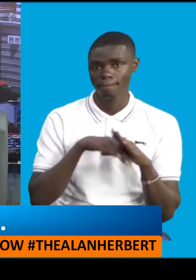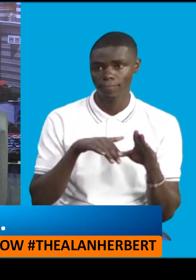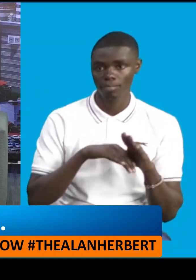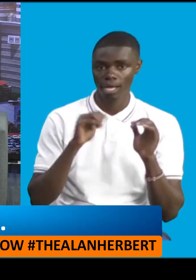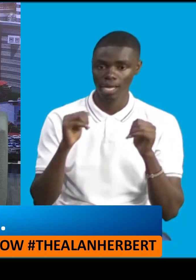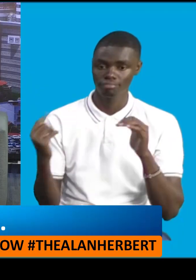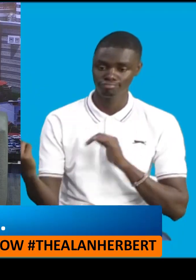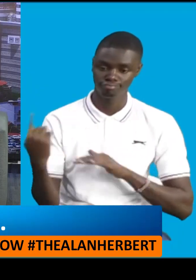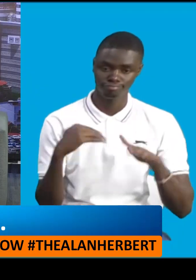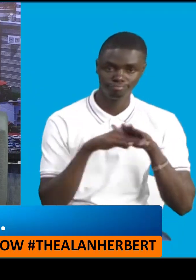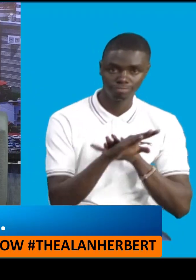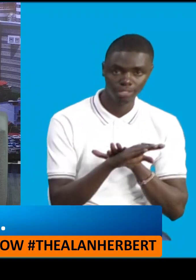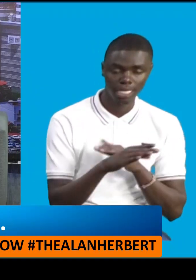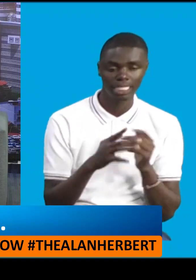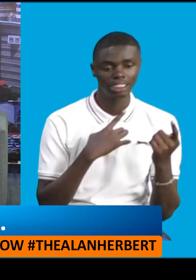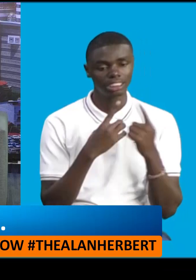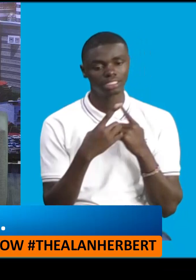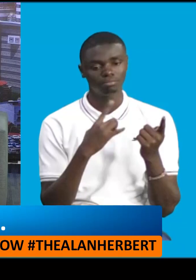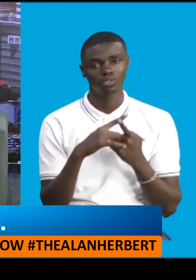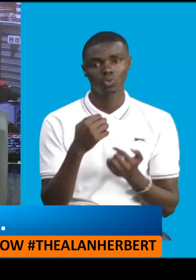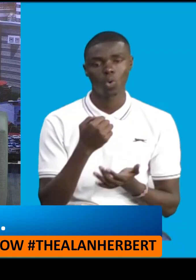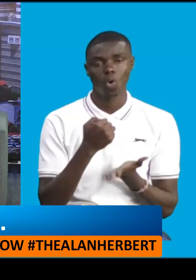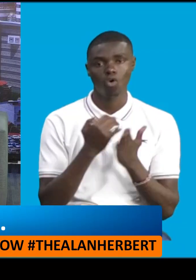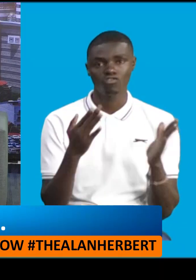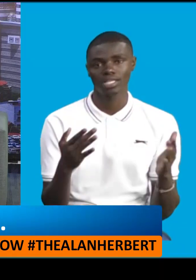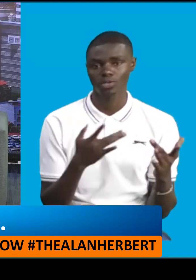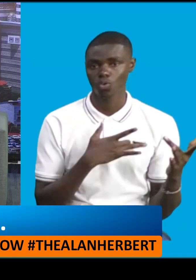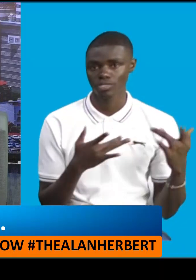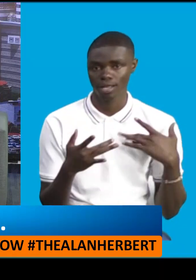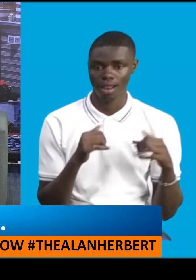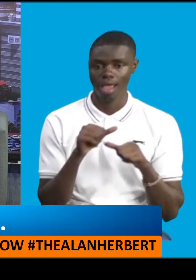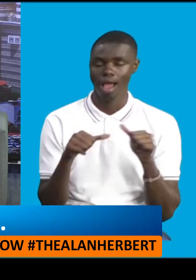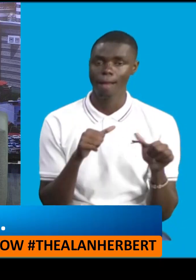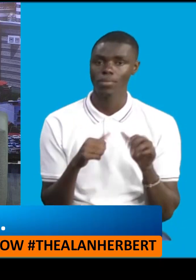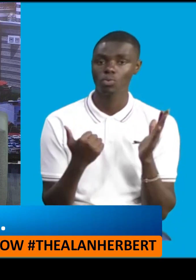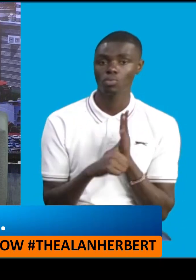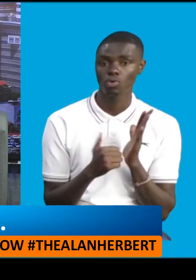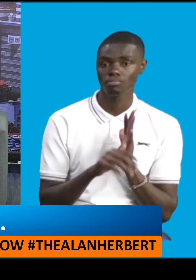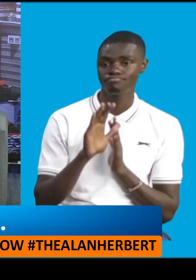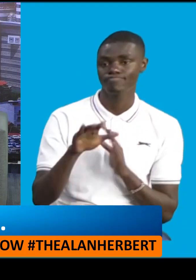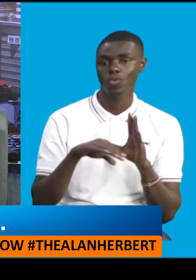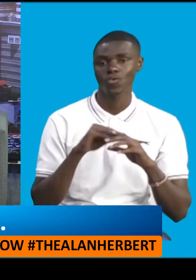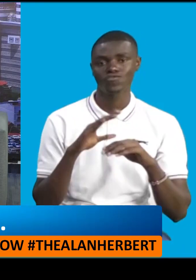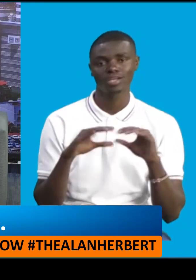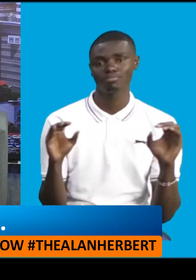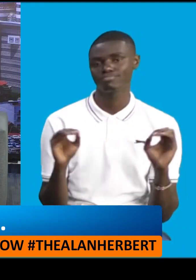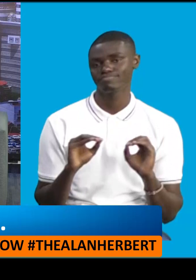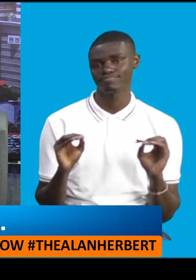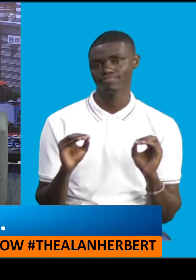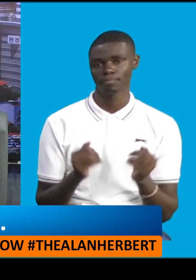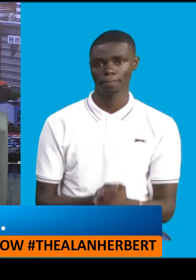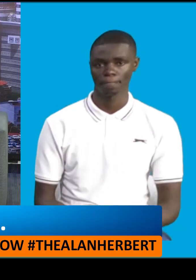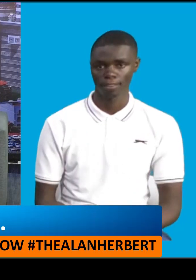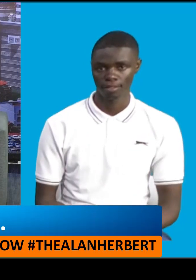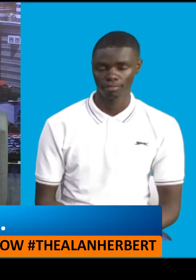where members can actually walk in and speak to officers concerned about issues that they are not comfortable or